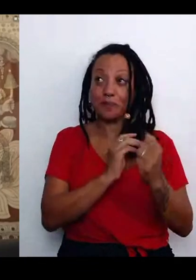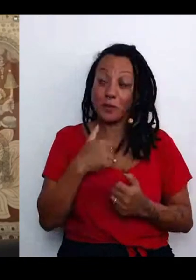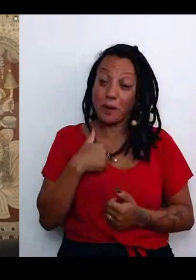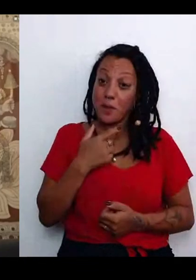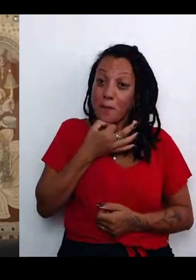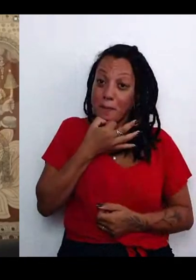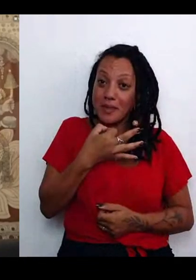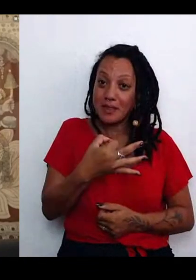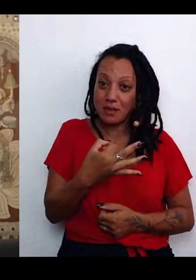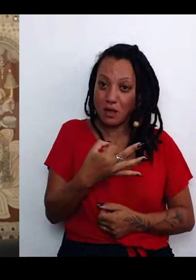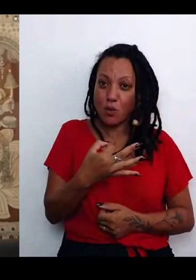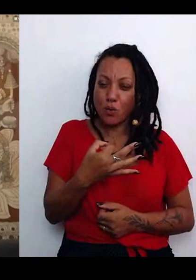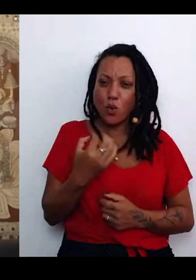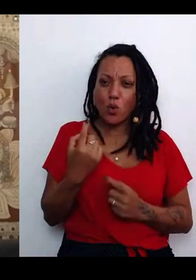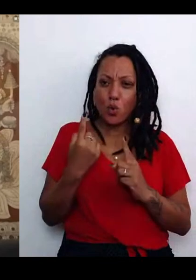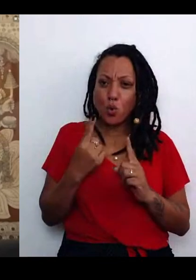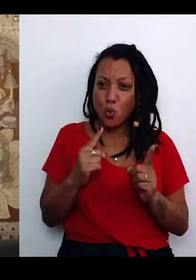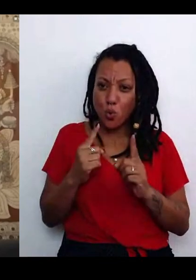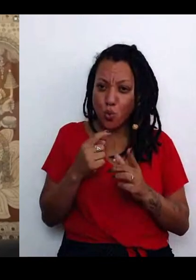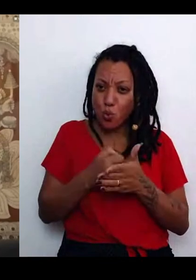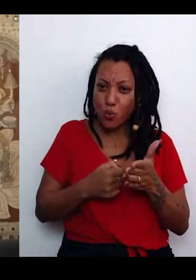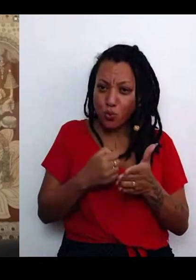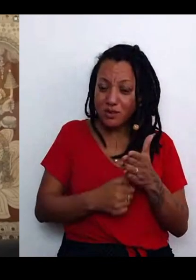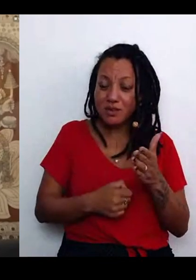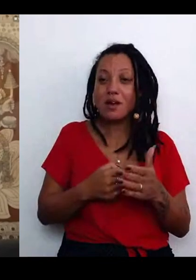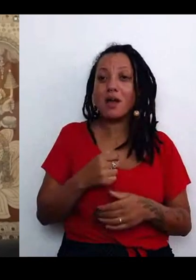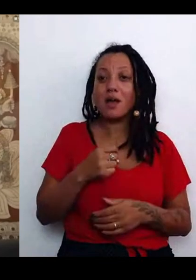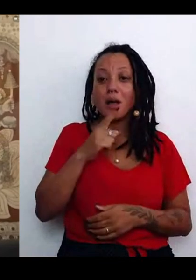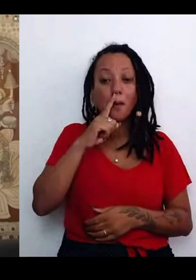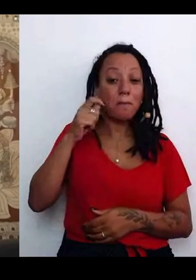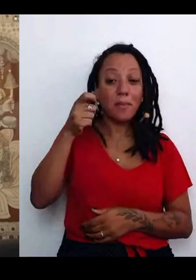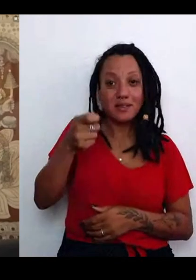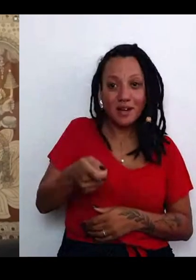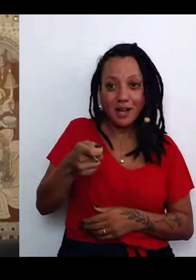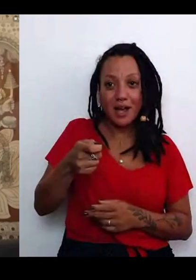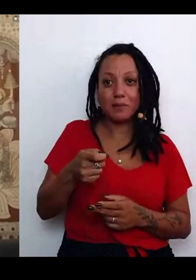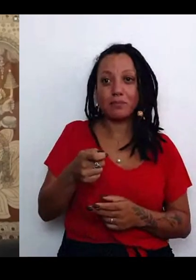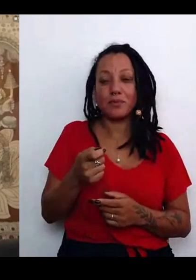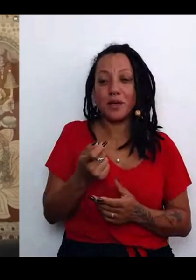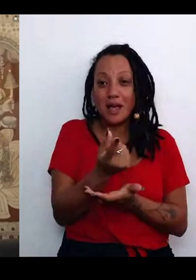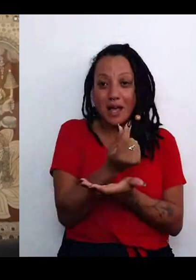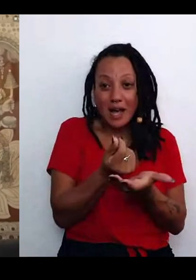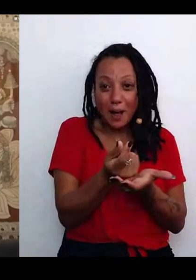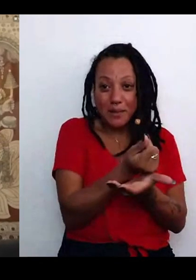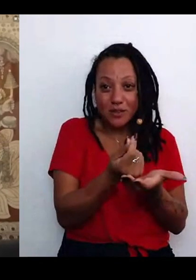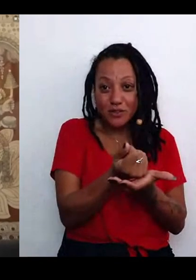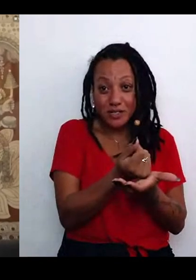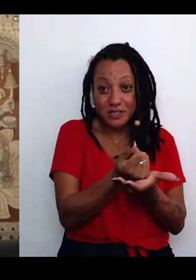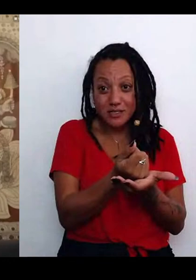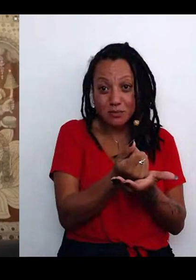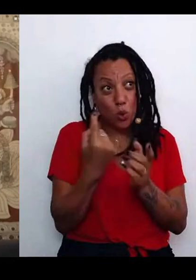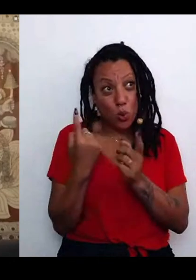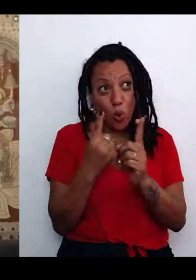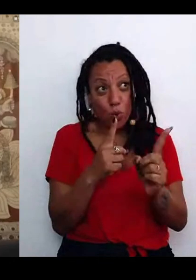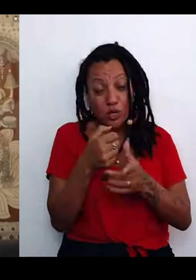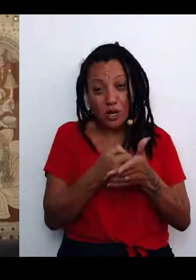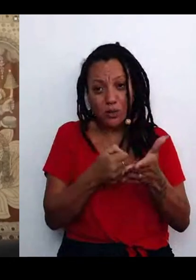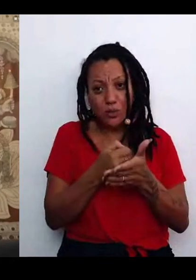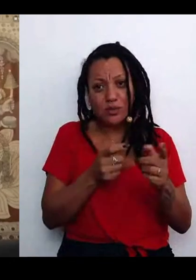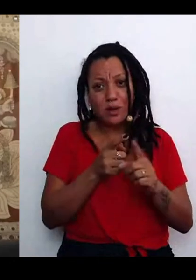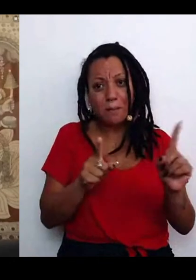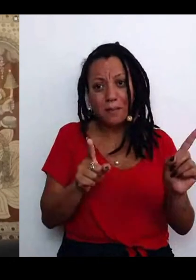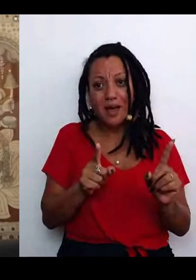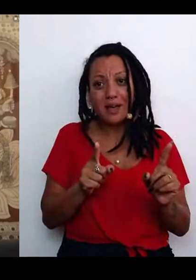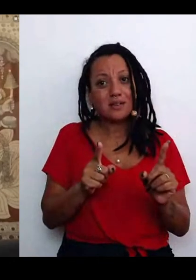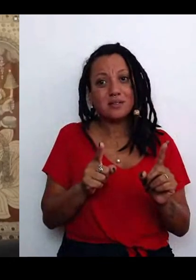their model of privatizing life owning life conquering life you know feminism